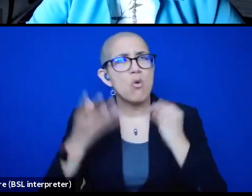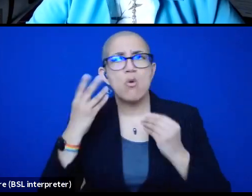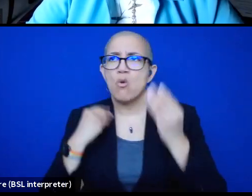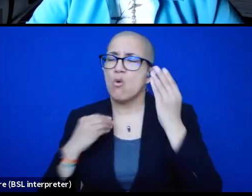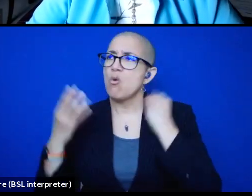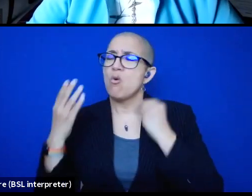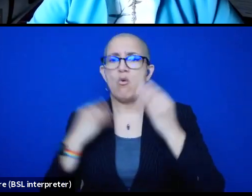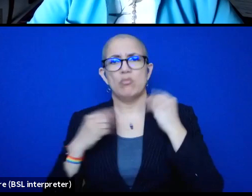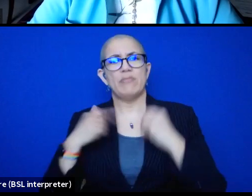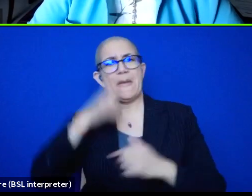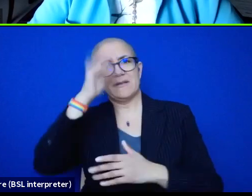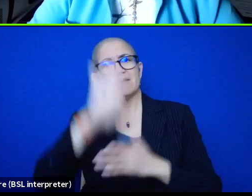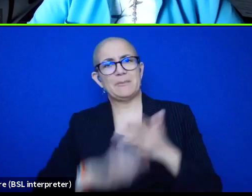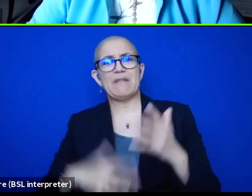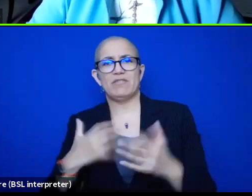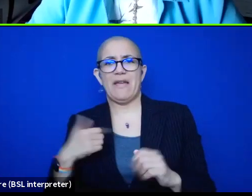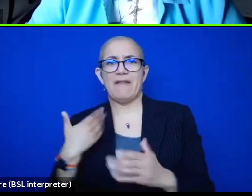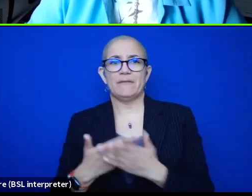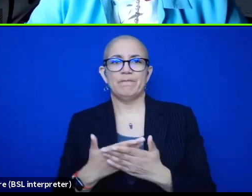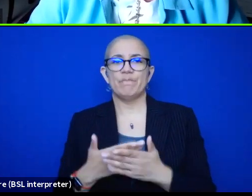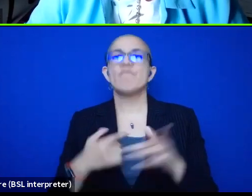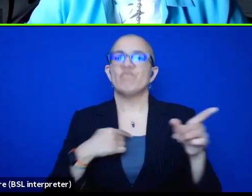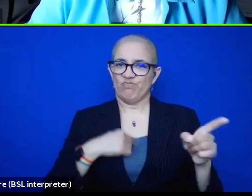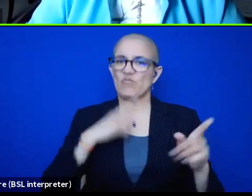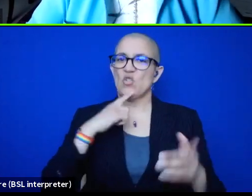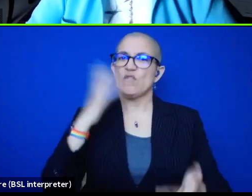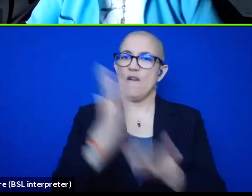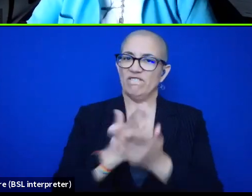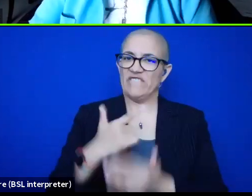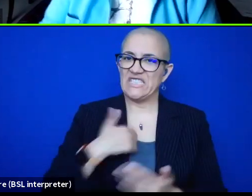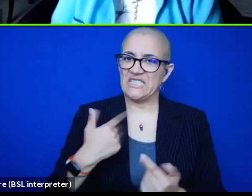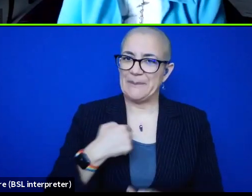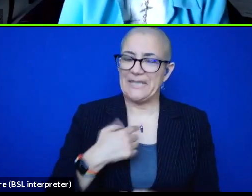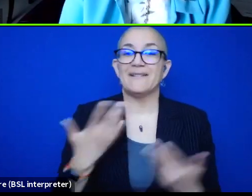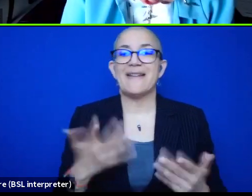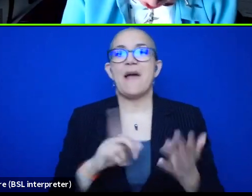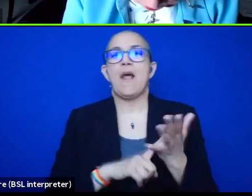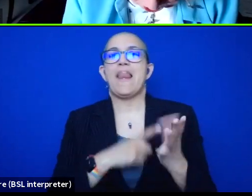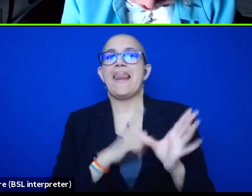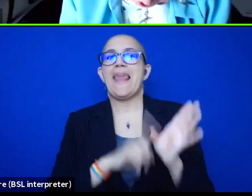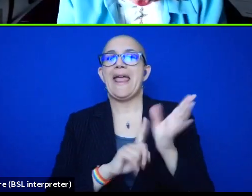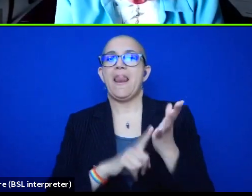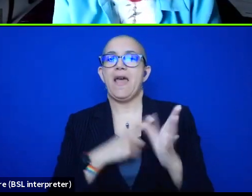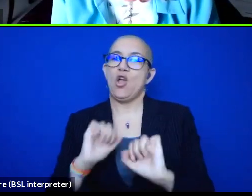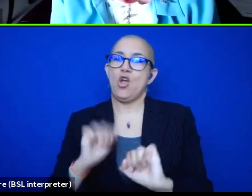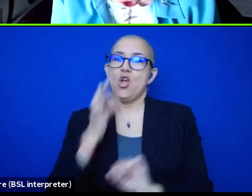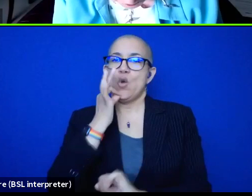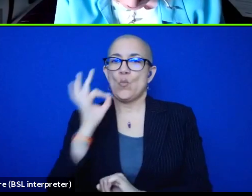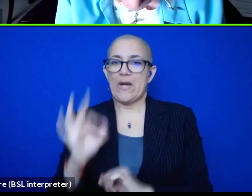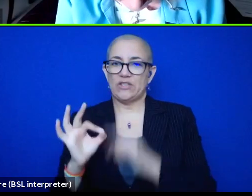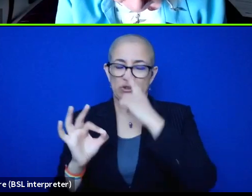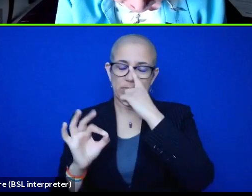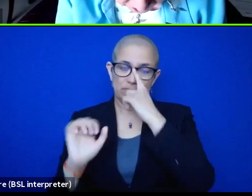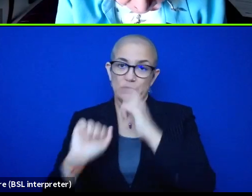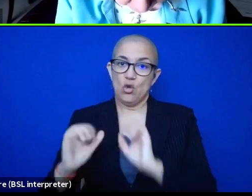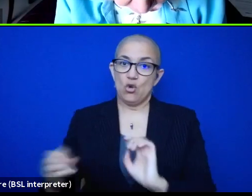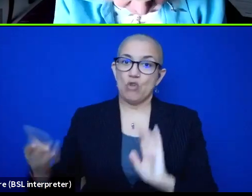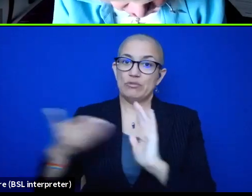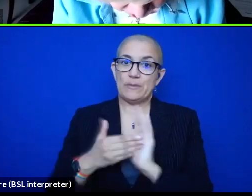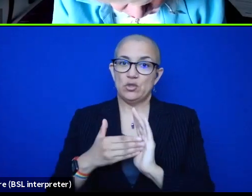too. Ed, you've convinced me. Right, now Layla's question was, in your contribution to Build Back